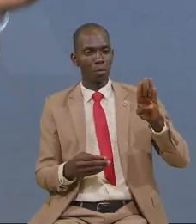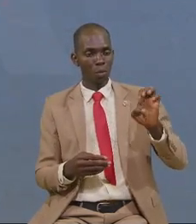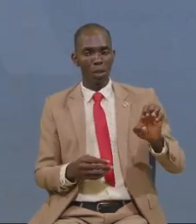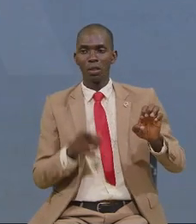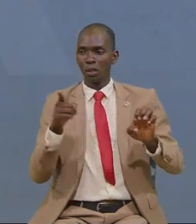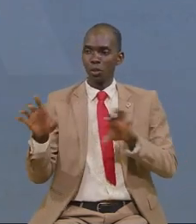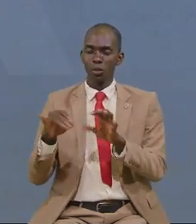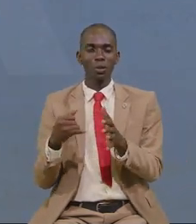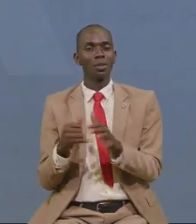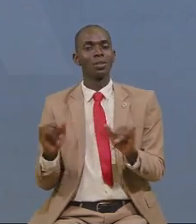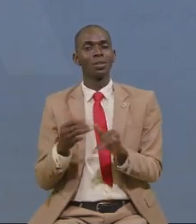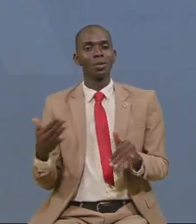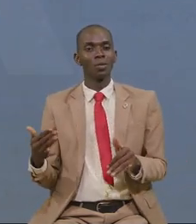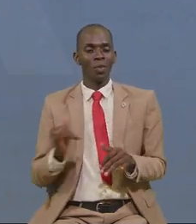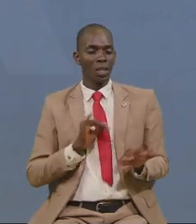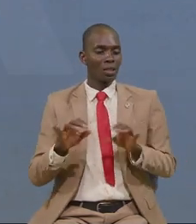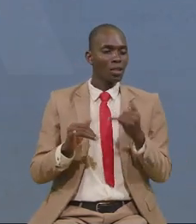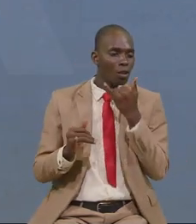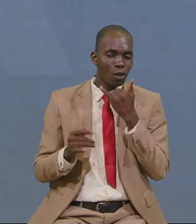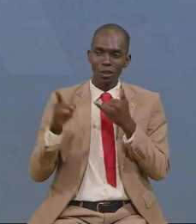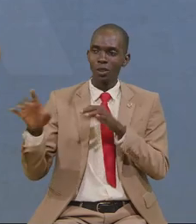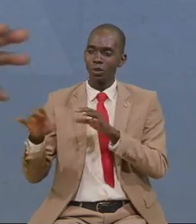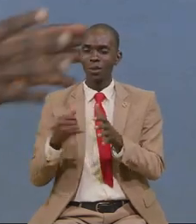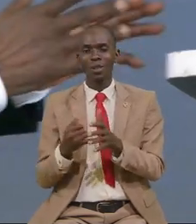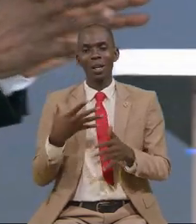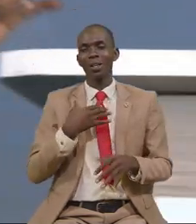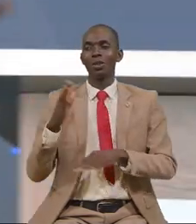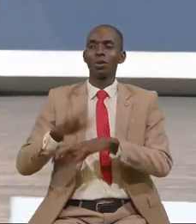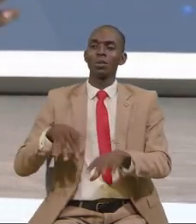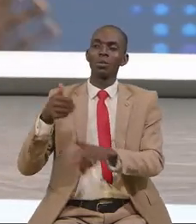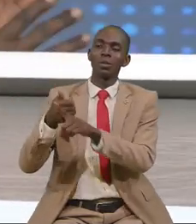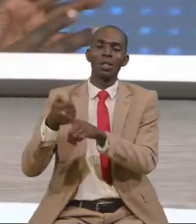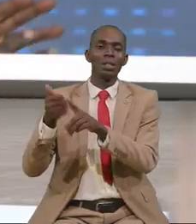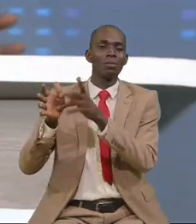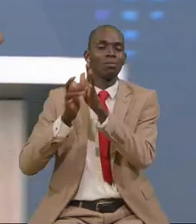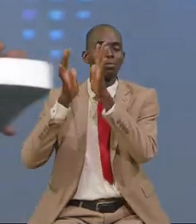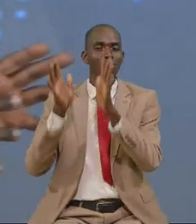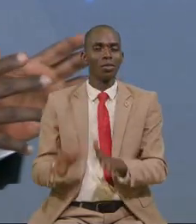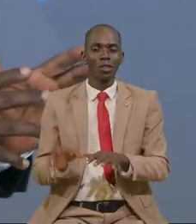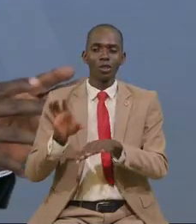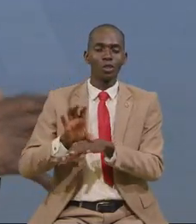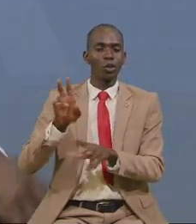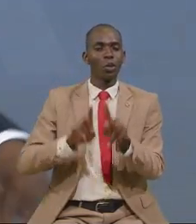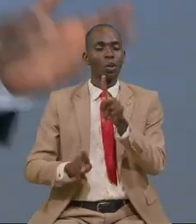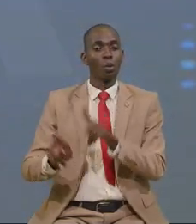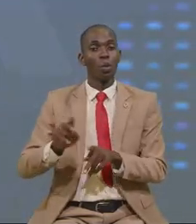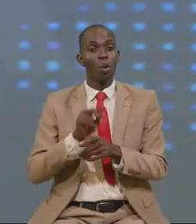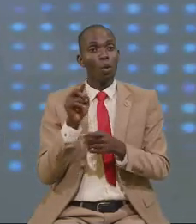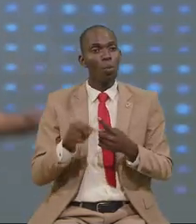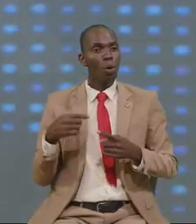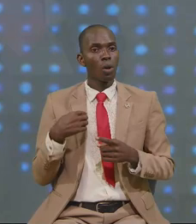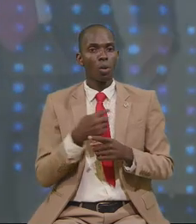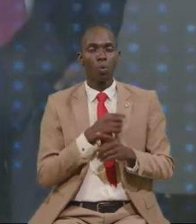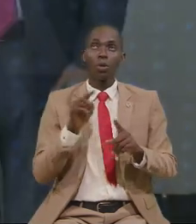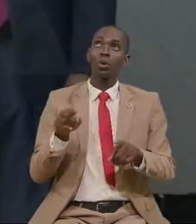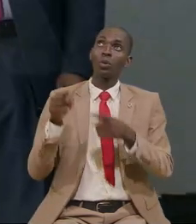commit that. And they say they are church people. When we come to the Lord, and we come to